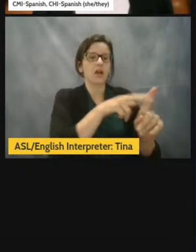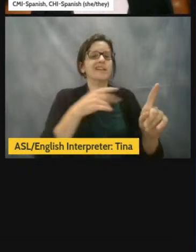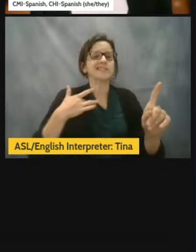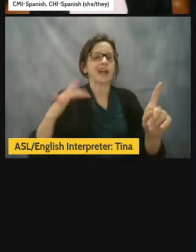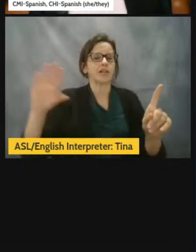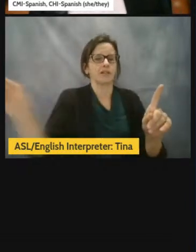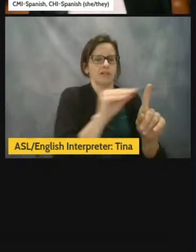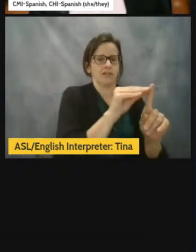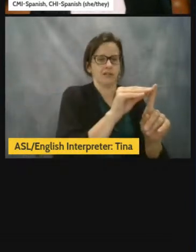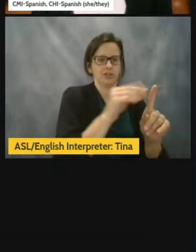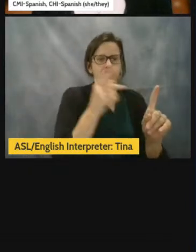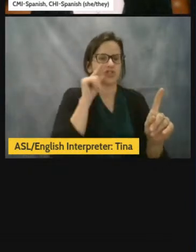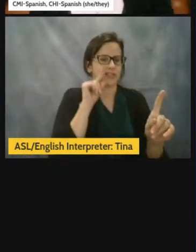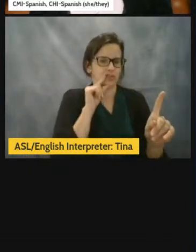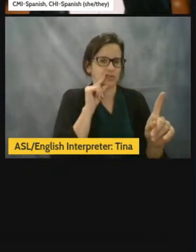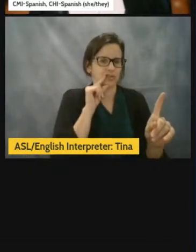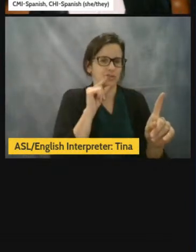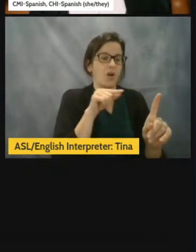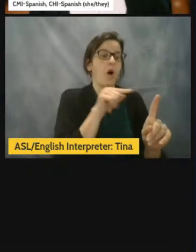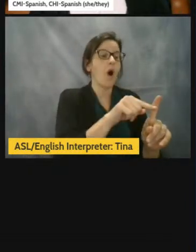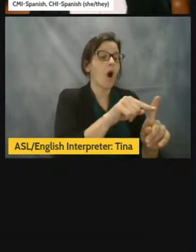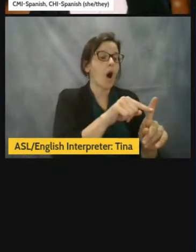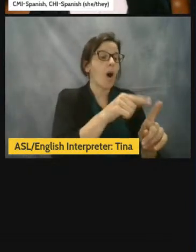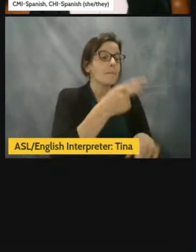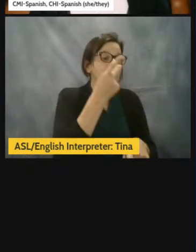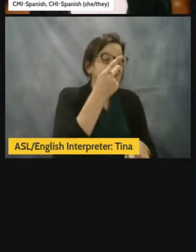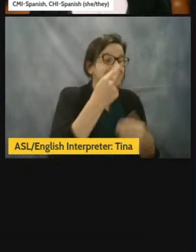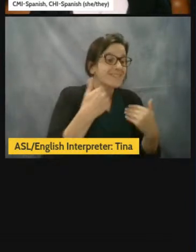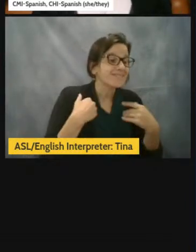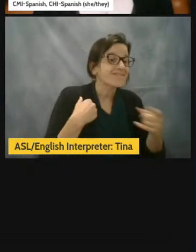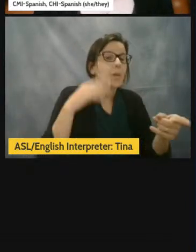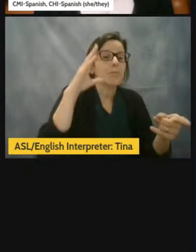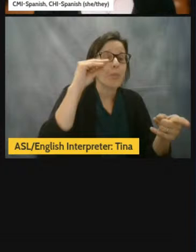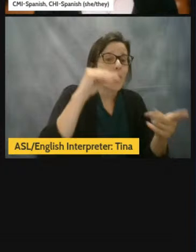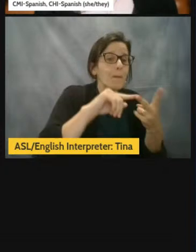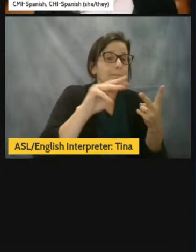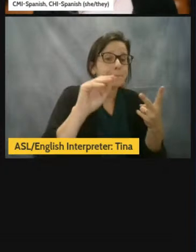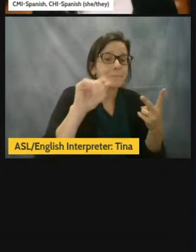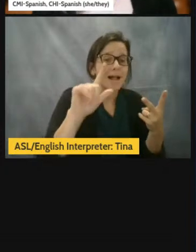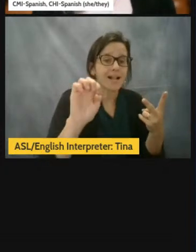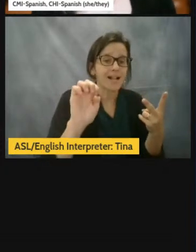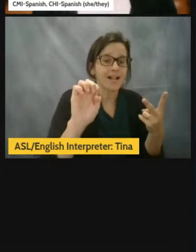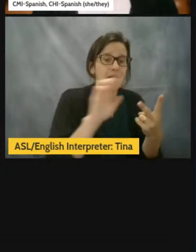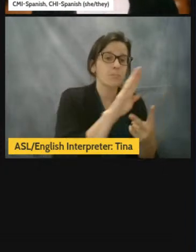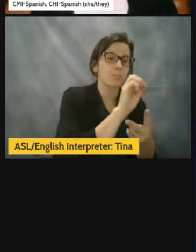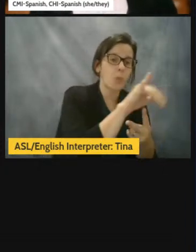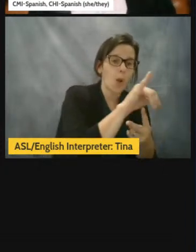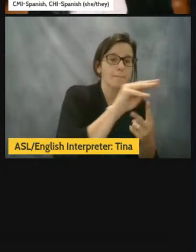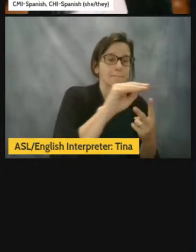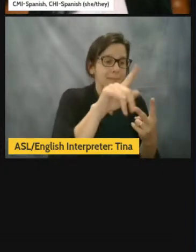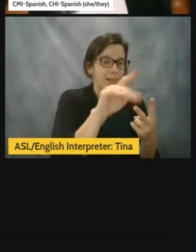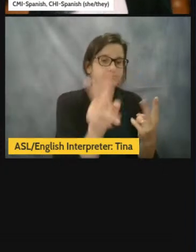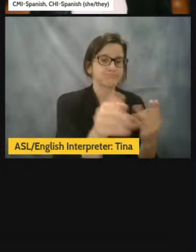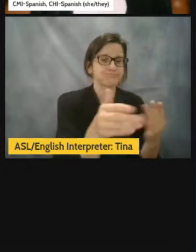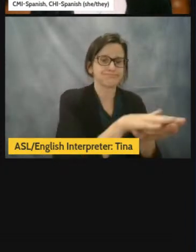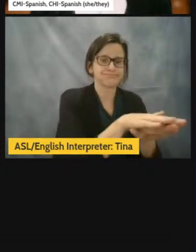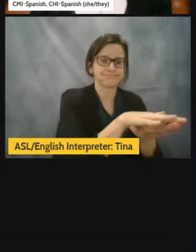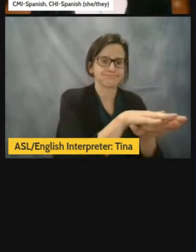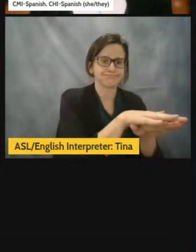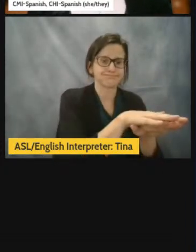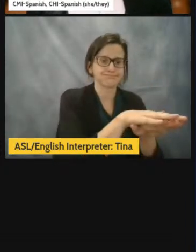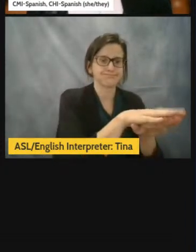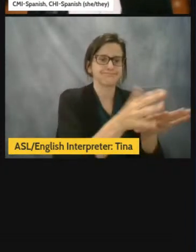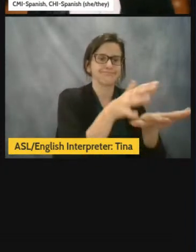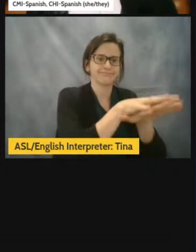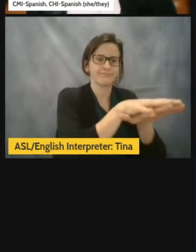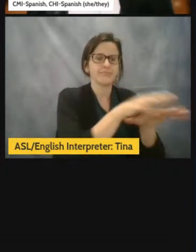we say, oh, that baby's a male. Oh, that baby is a boy. Just like if a baby is born with a vulva, we say that baby is a female,